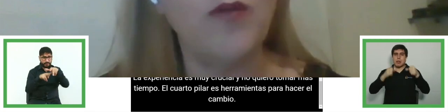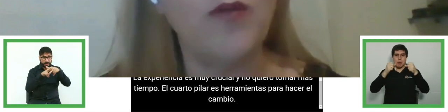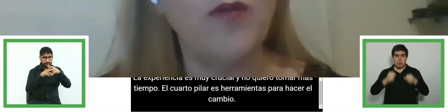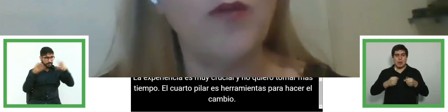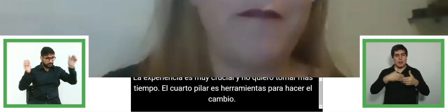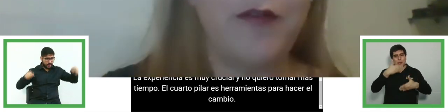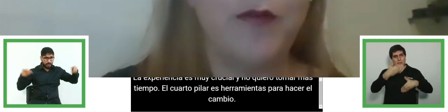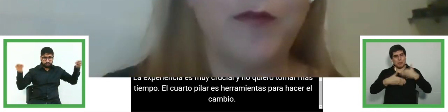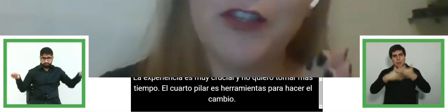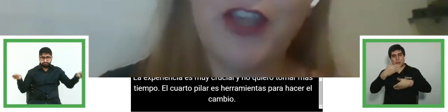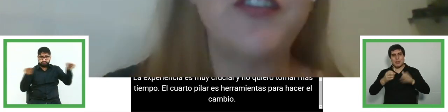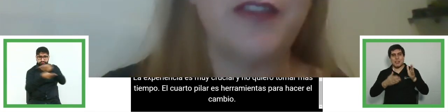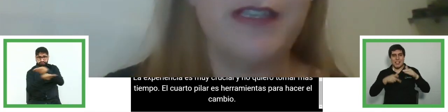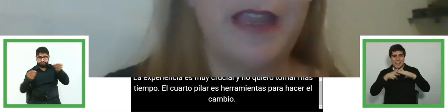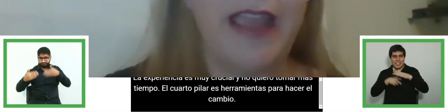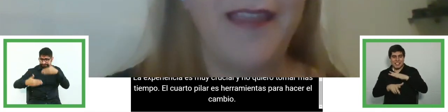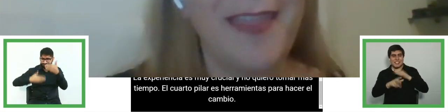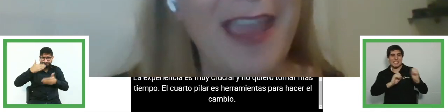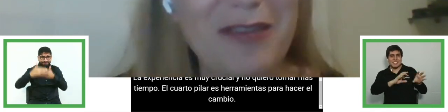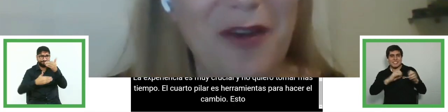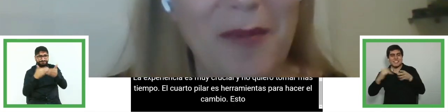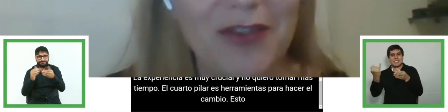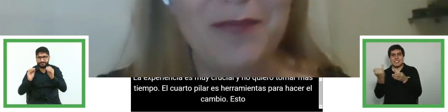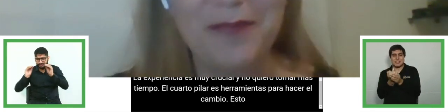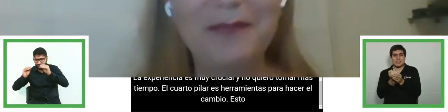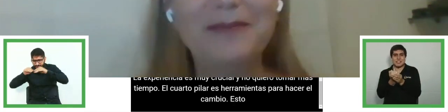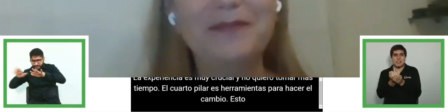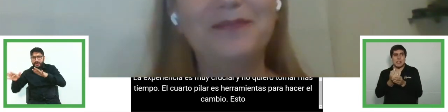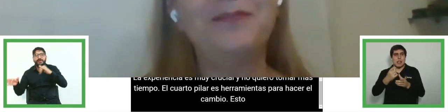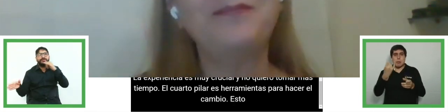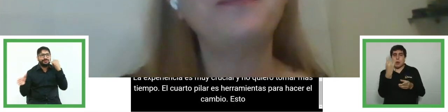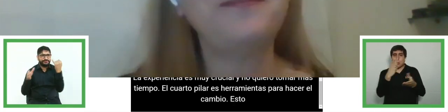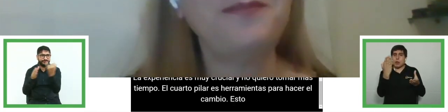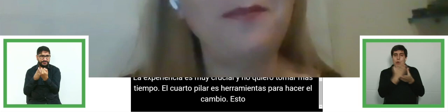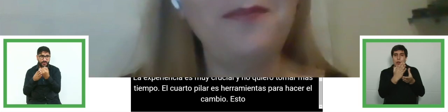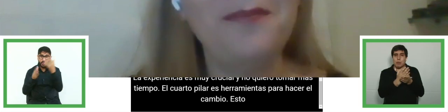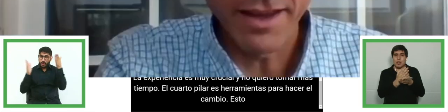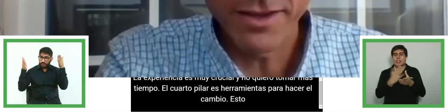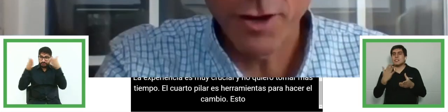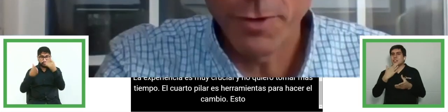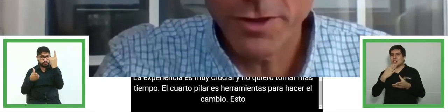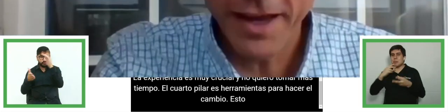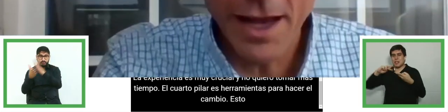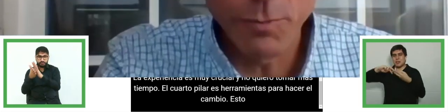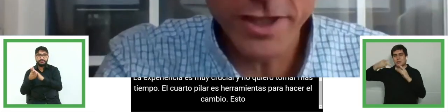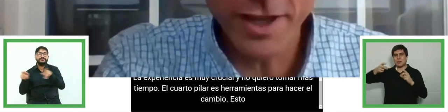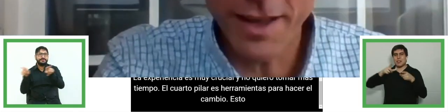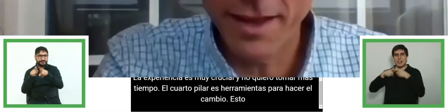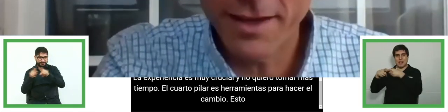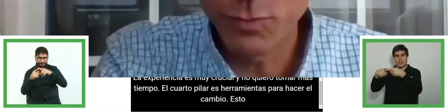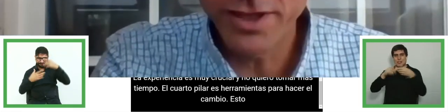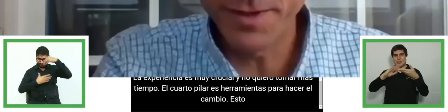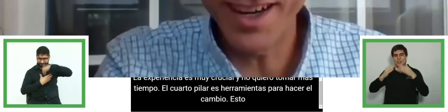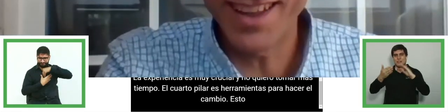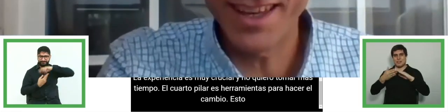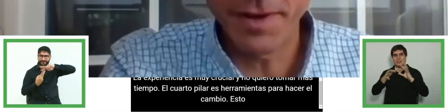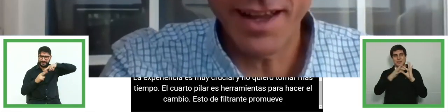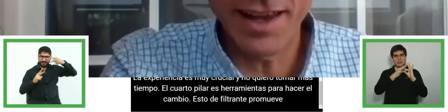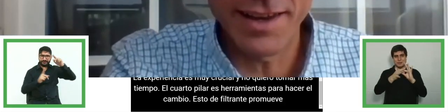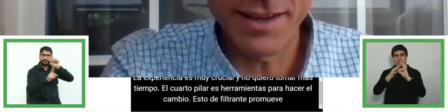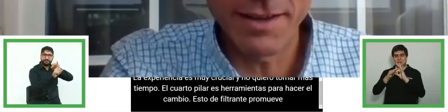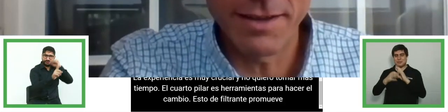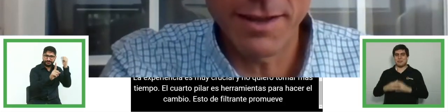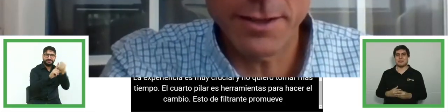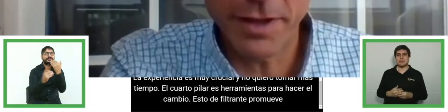much. Thank you so much, Michal. Muchas gracias. Muchísimas gracias, Michal. Y espectacular presentación. Thank you.